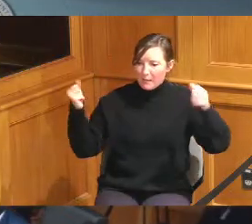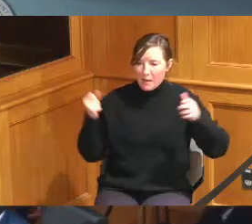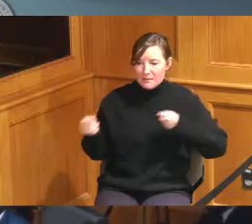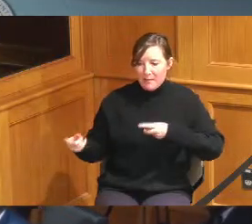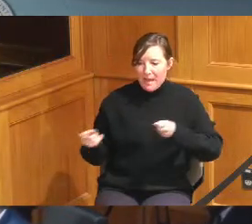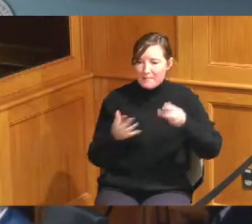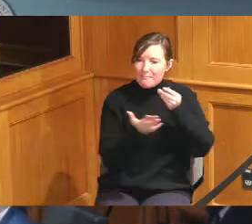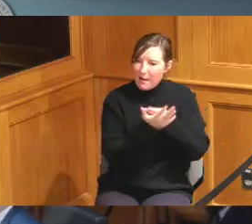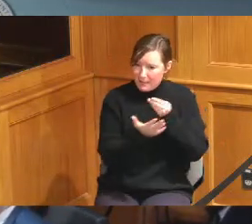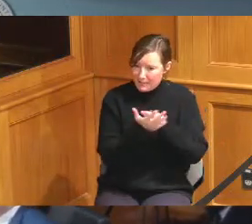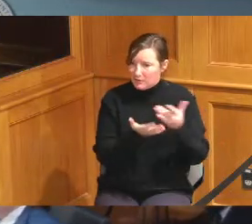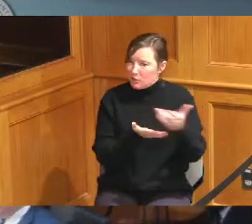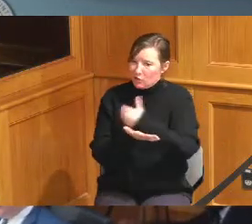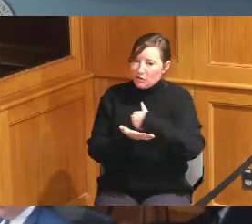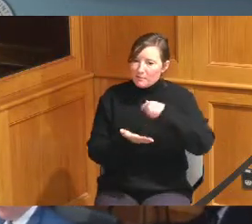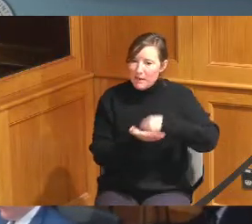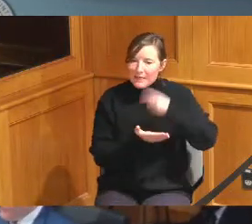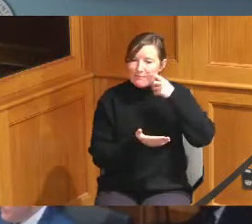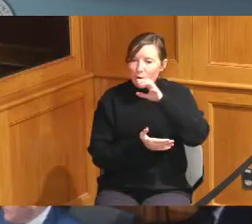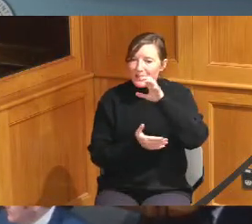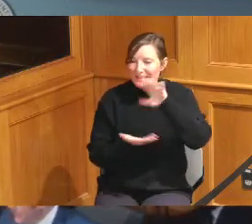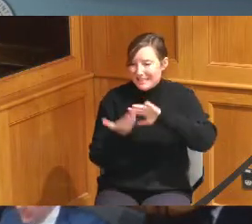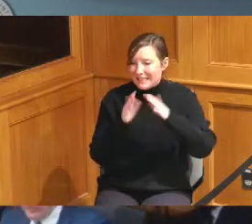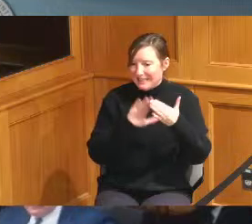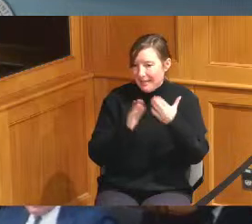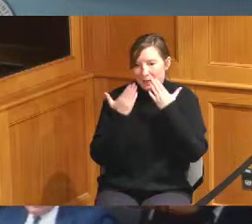money in Hamilton County. Thank you.